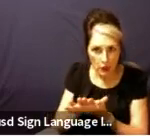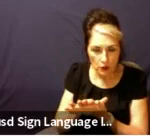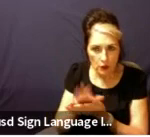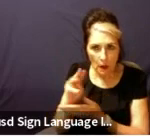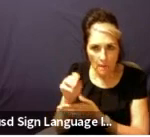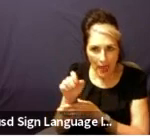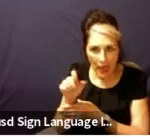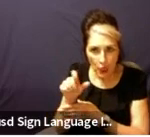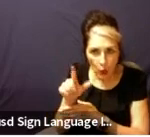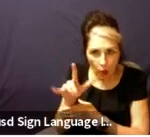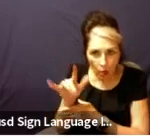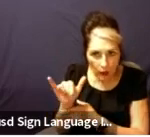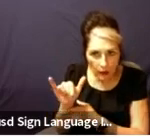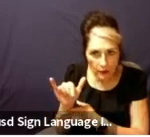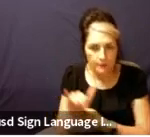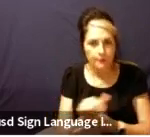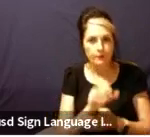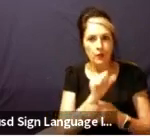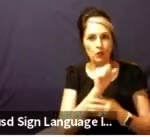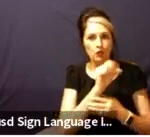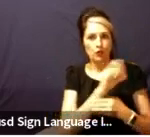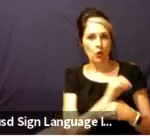So um,